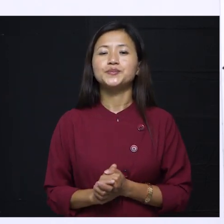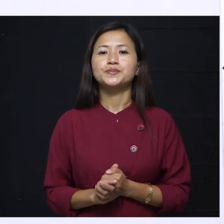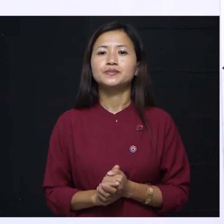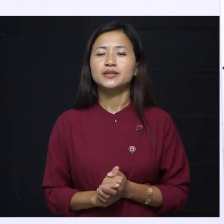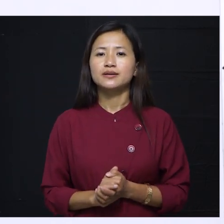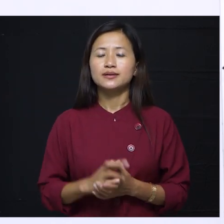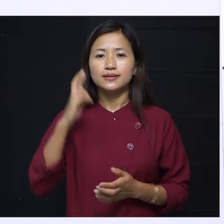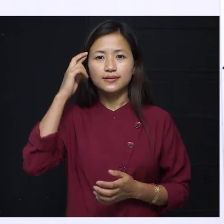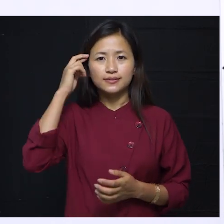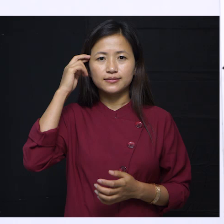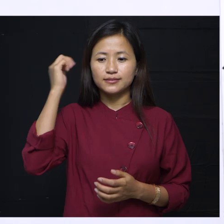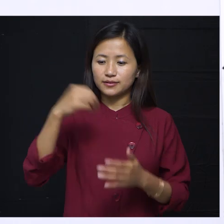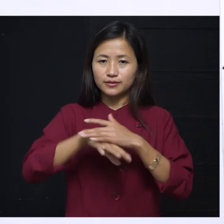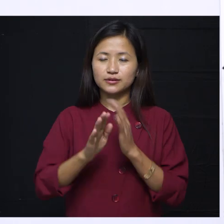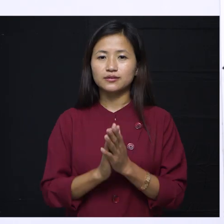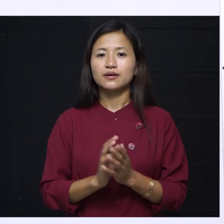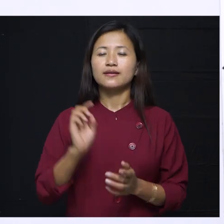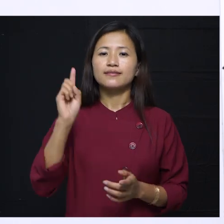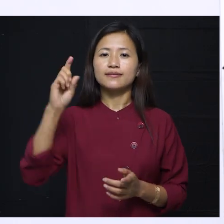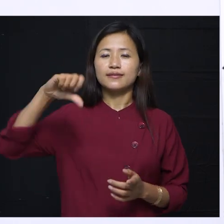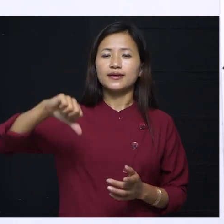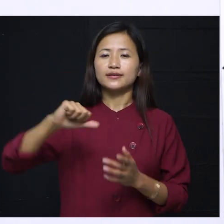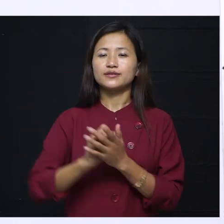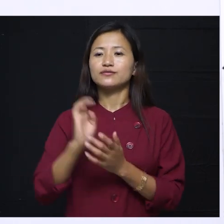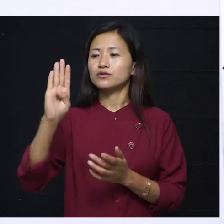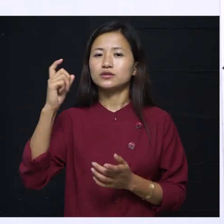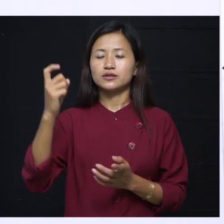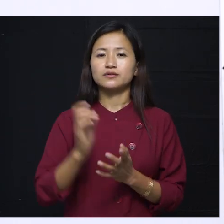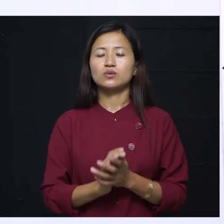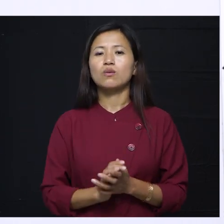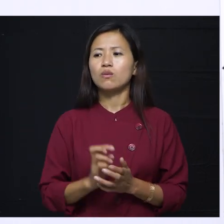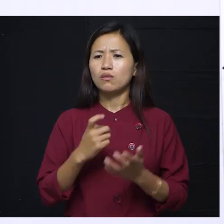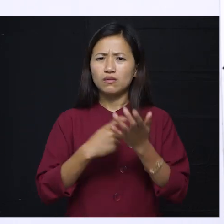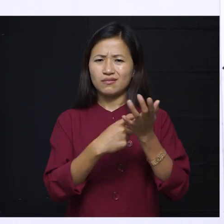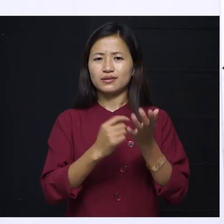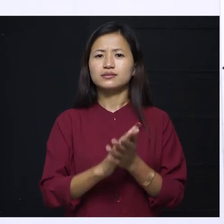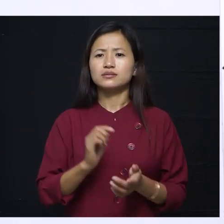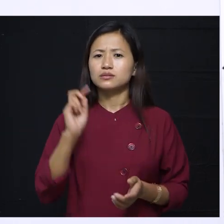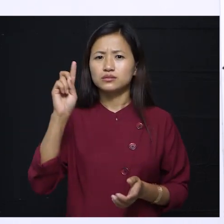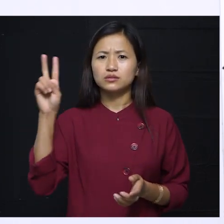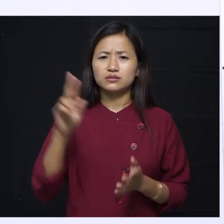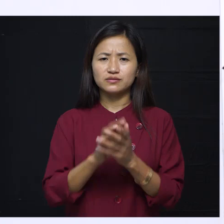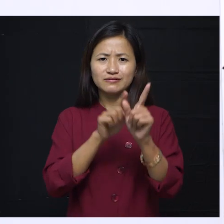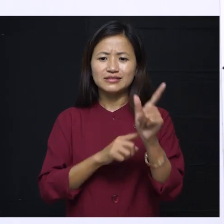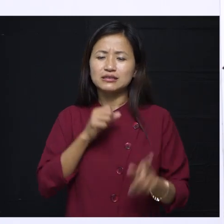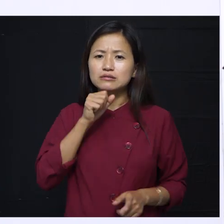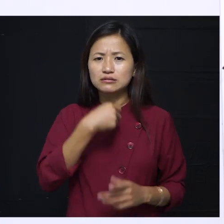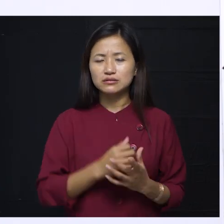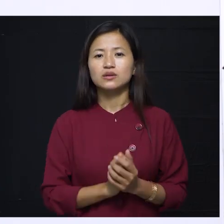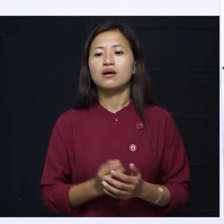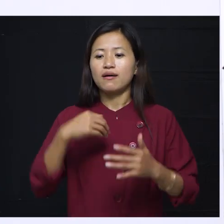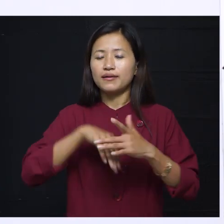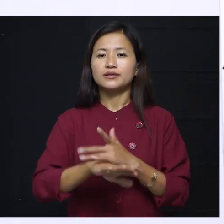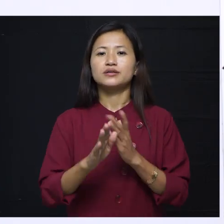Age in the sense 1947, let's say, or 12 years old, and so on. All these things